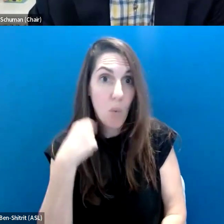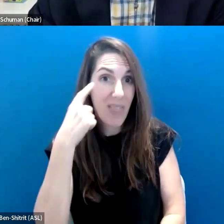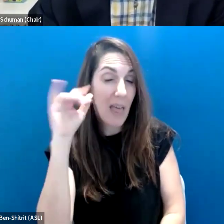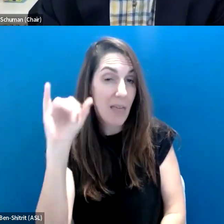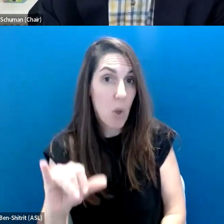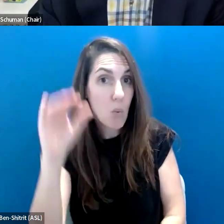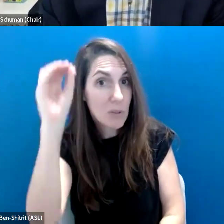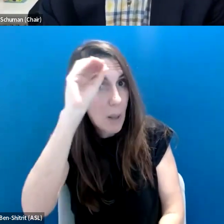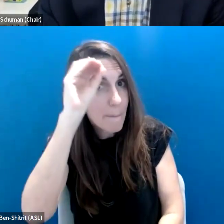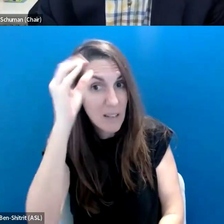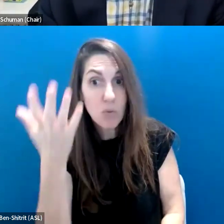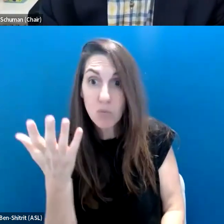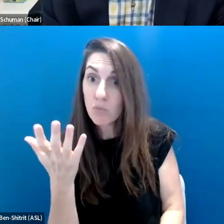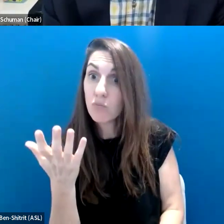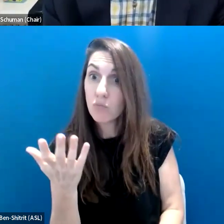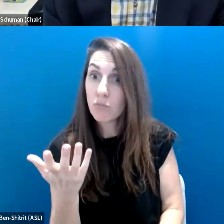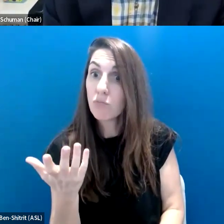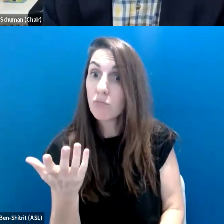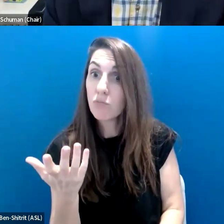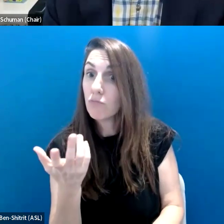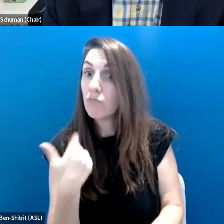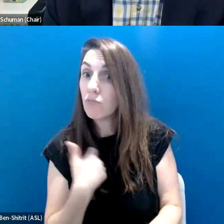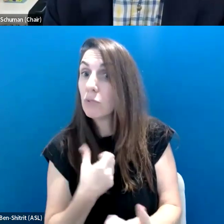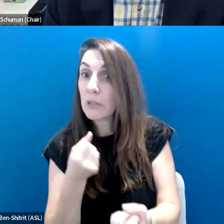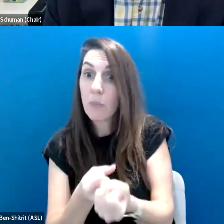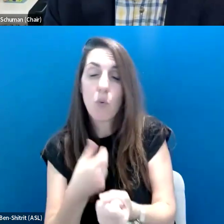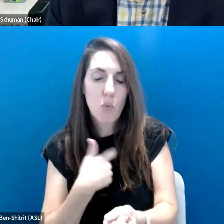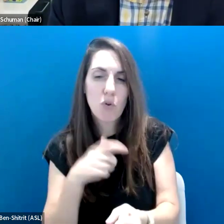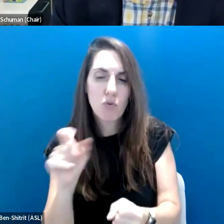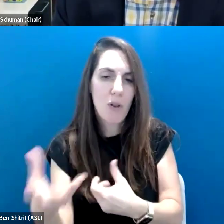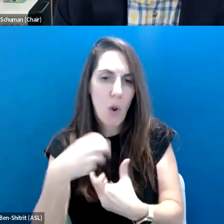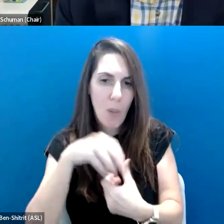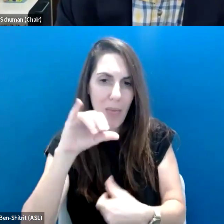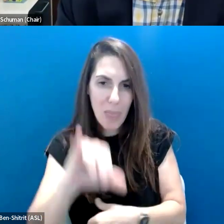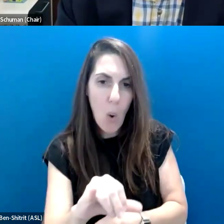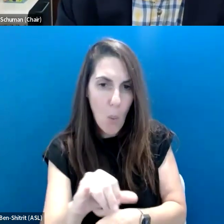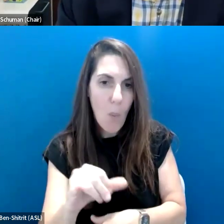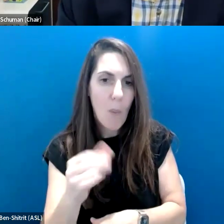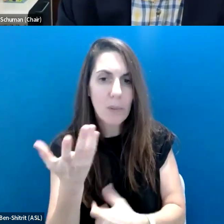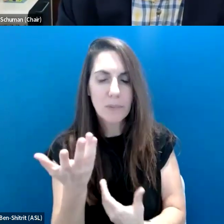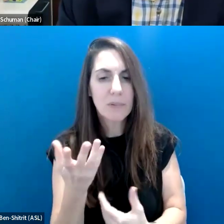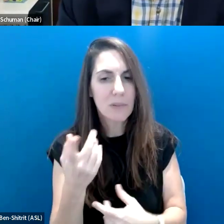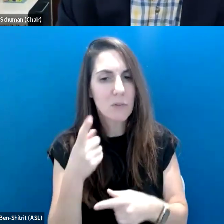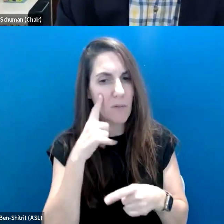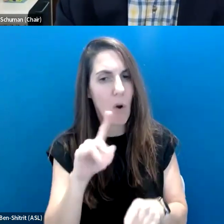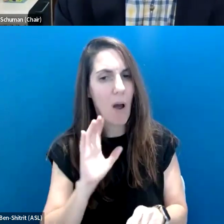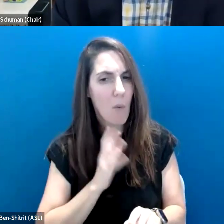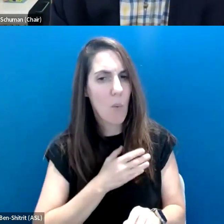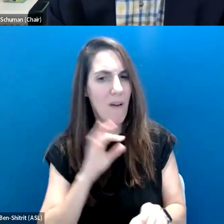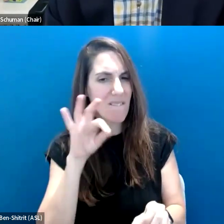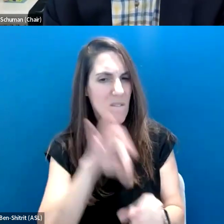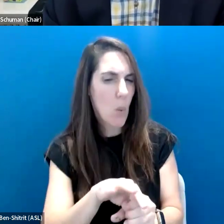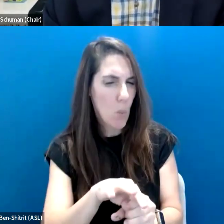should include those in our, in our votes that contribute to our group recommendations. So, if